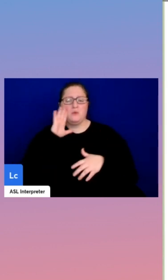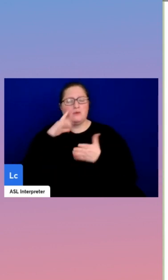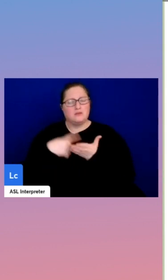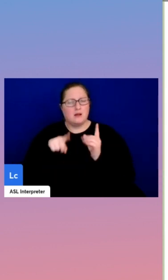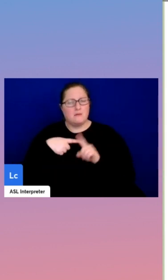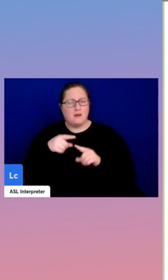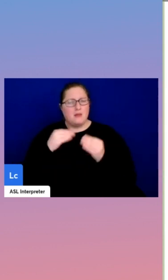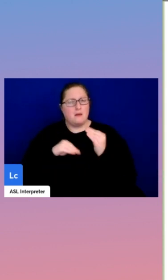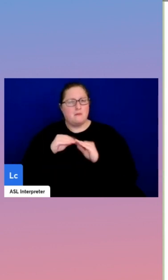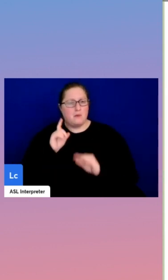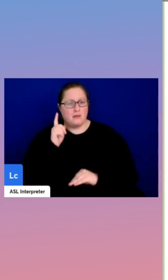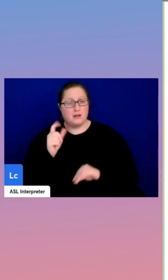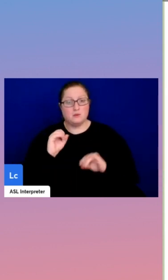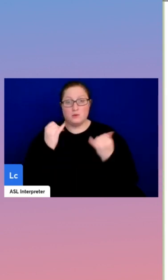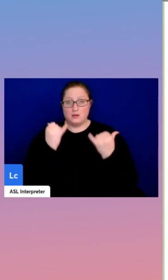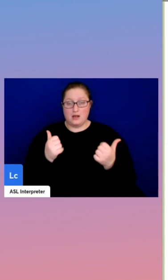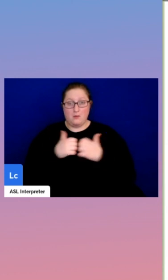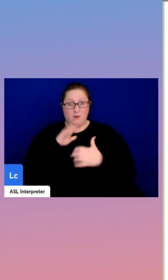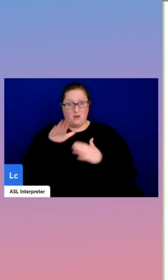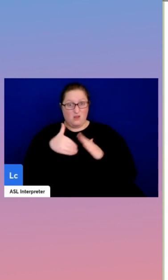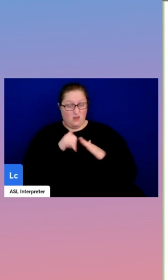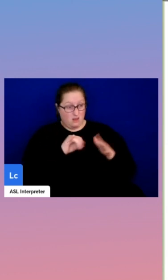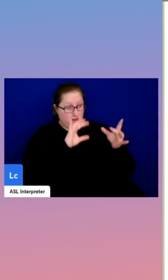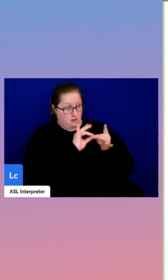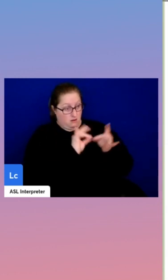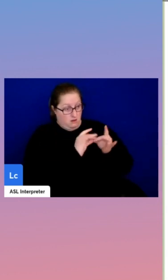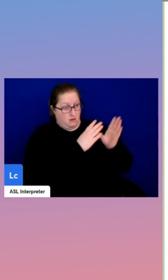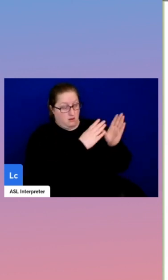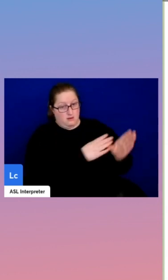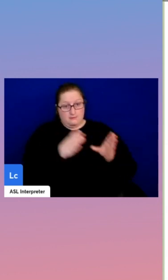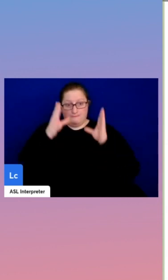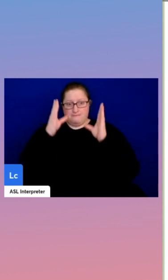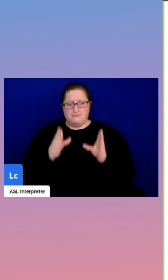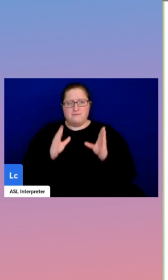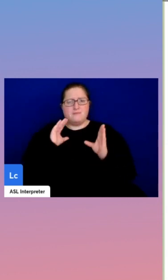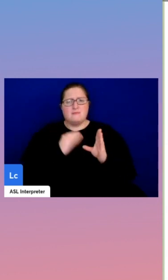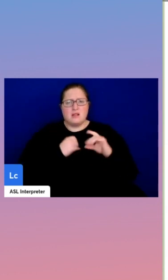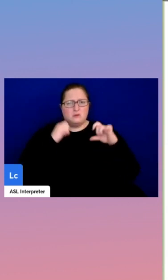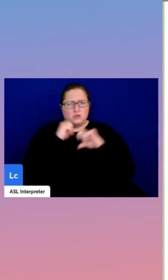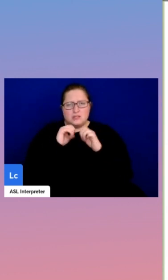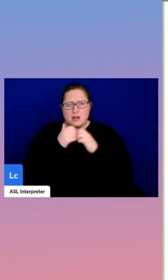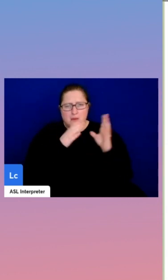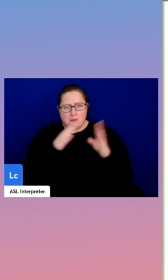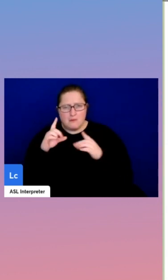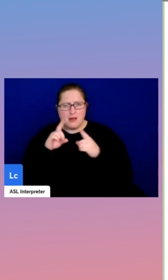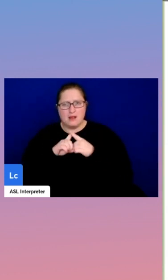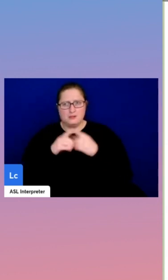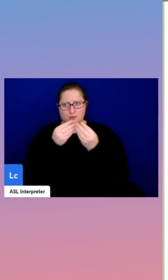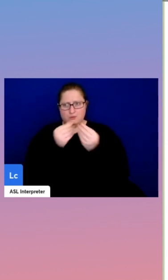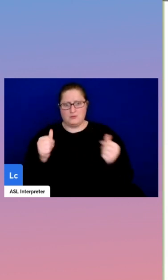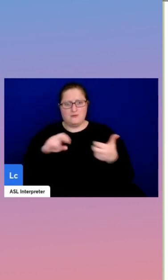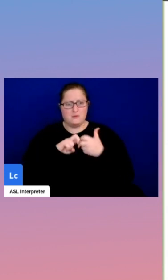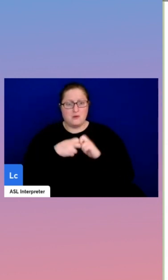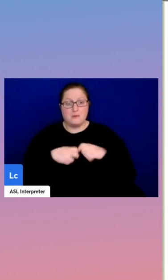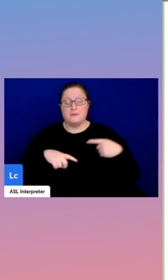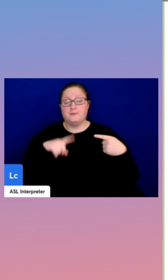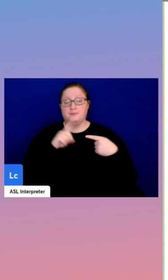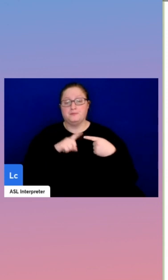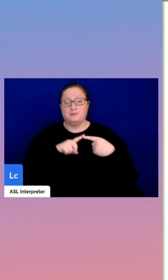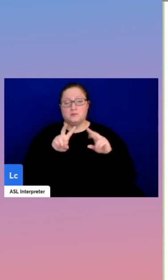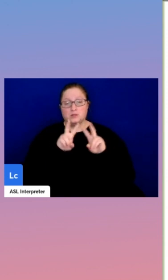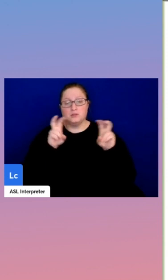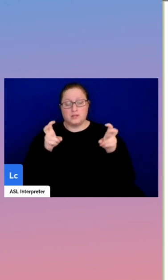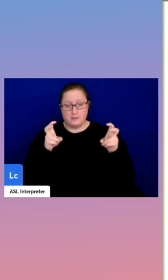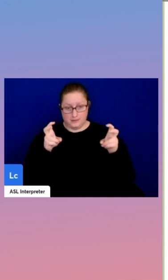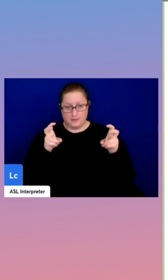bit later. So now, with all of that said, what would be the proposed strategy to help fix all of these problems? So the first topic, and this is what